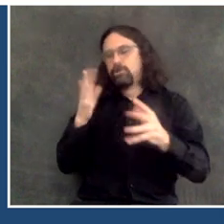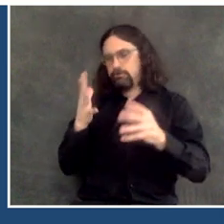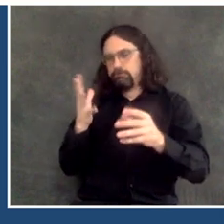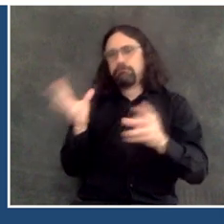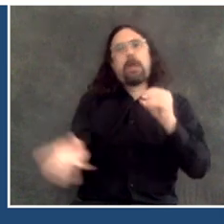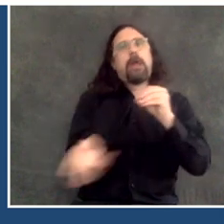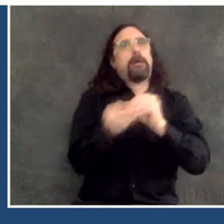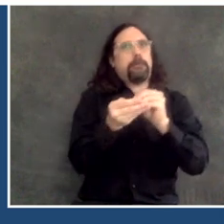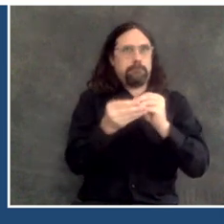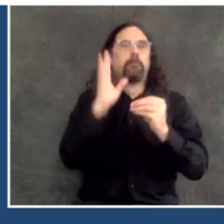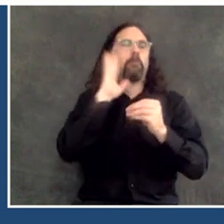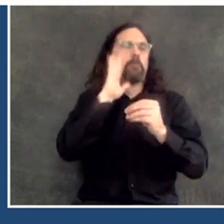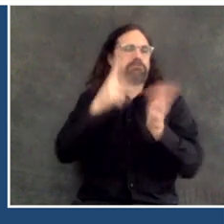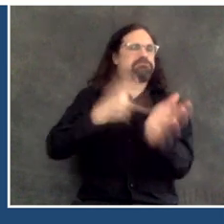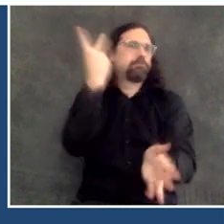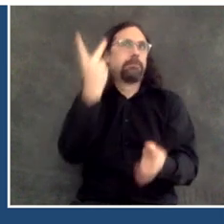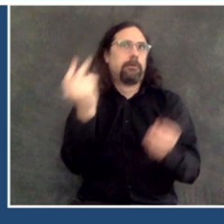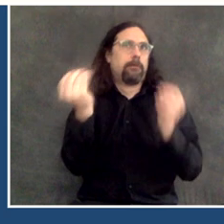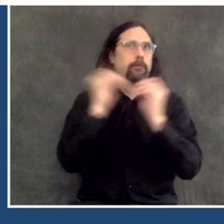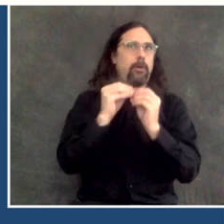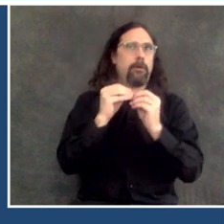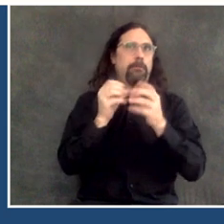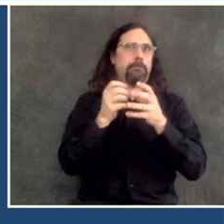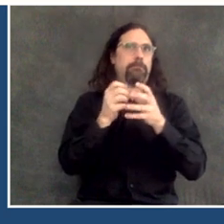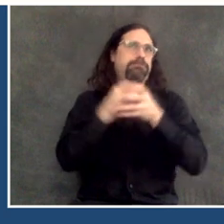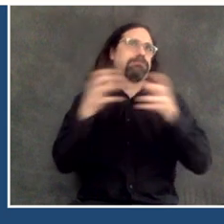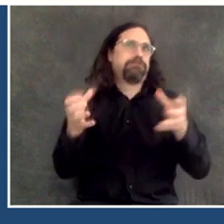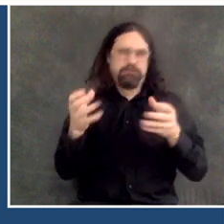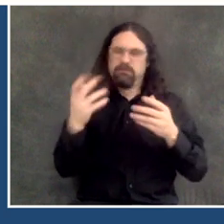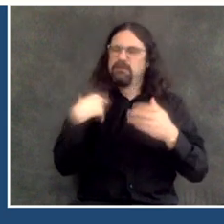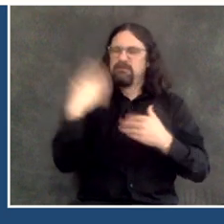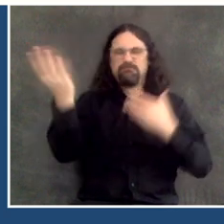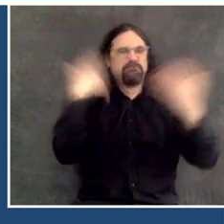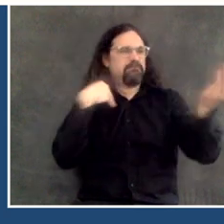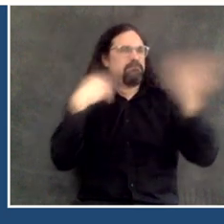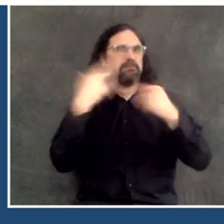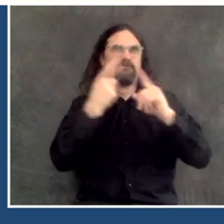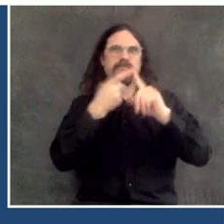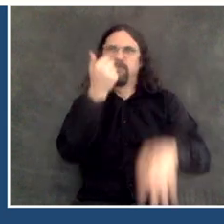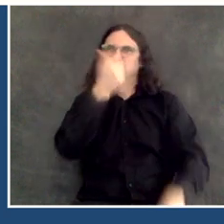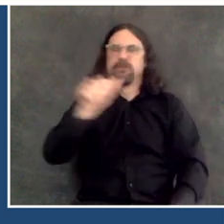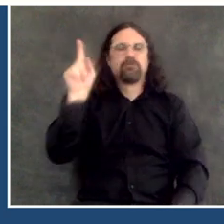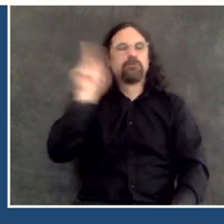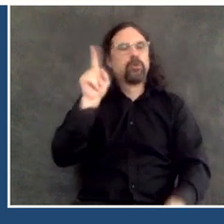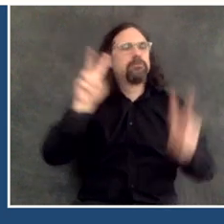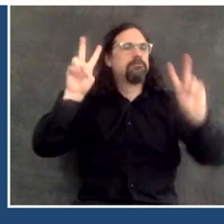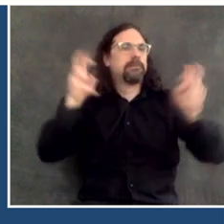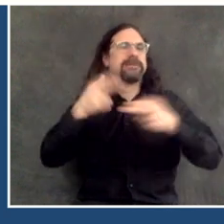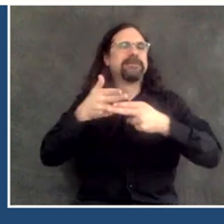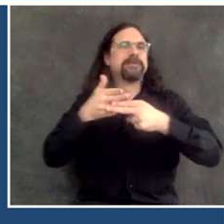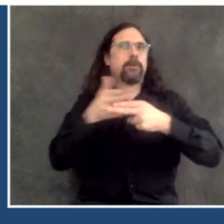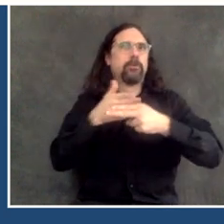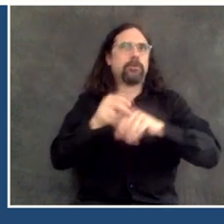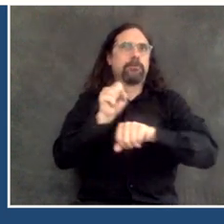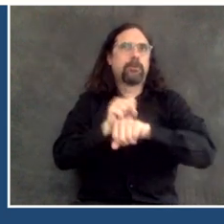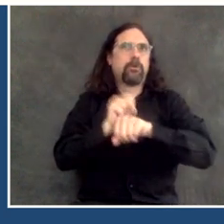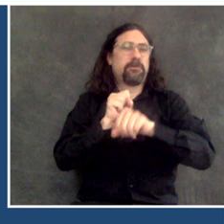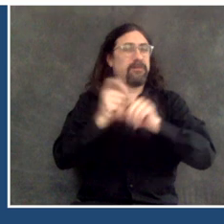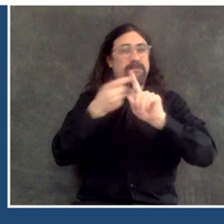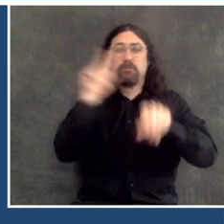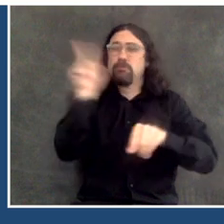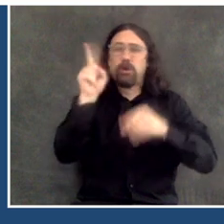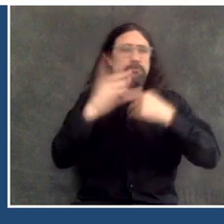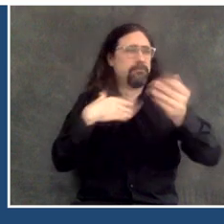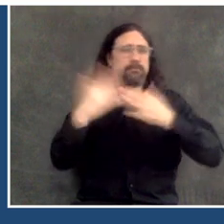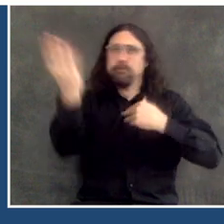from all over the country under contract, a lot from this part of the country. Volunteers, we've been working with our